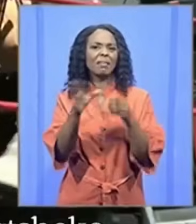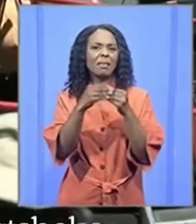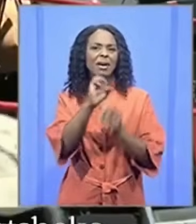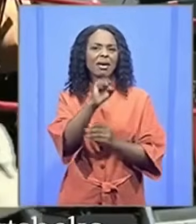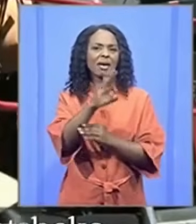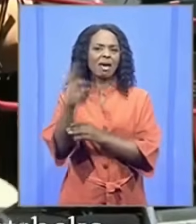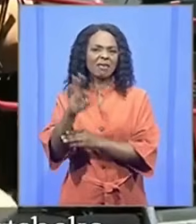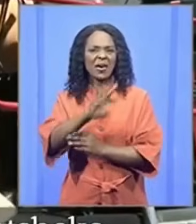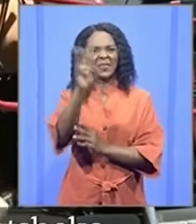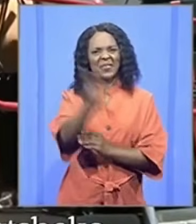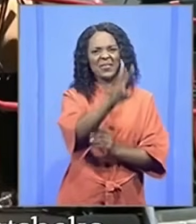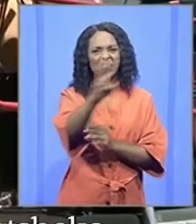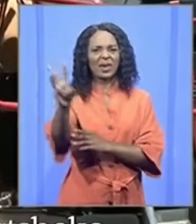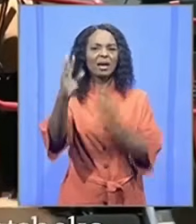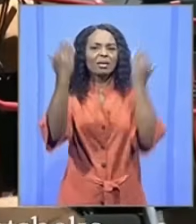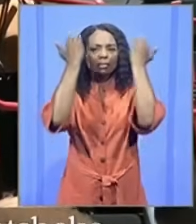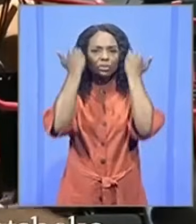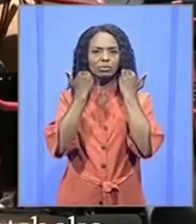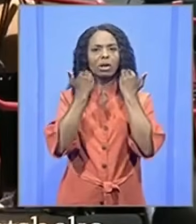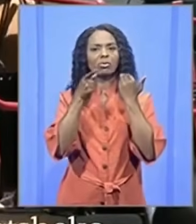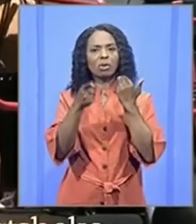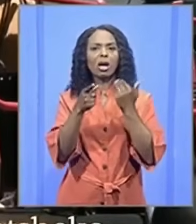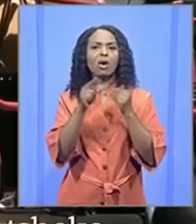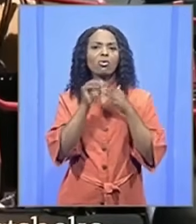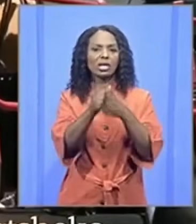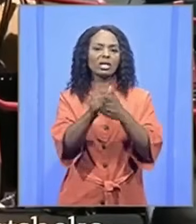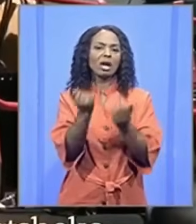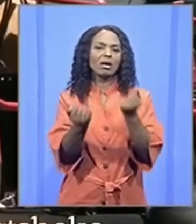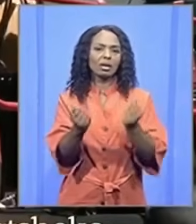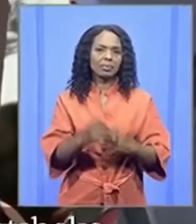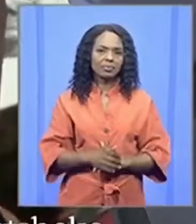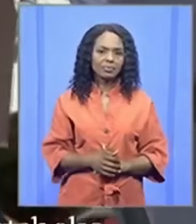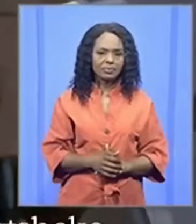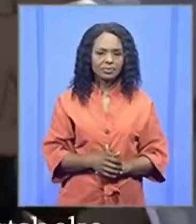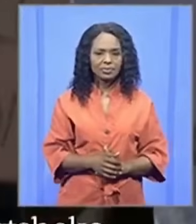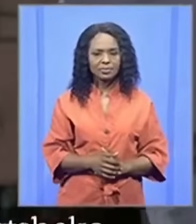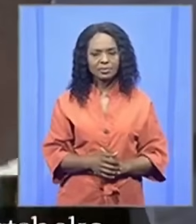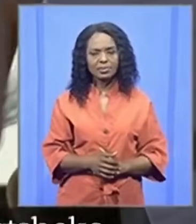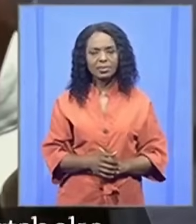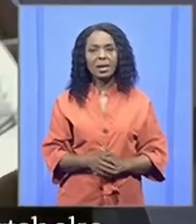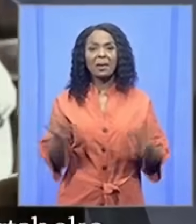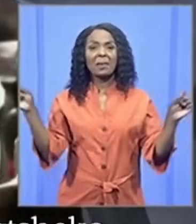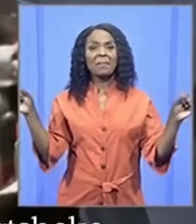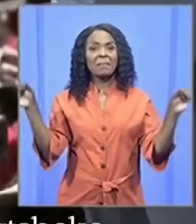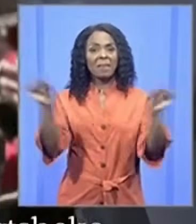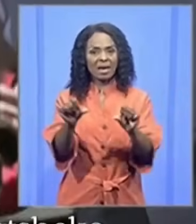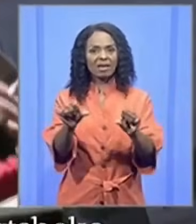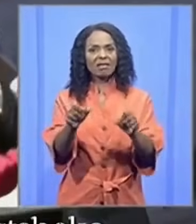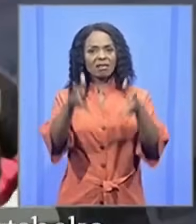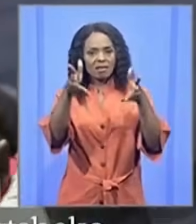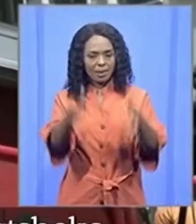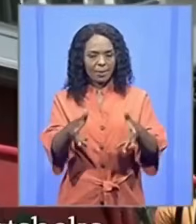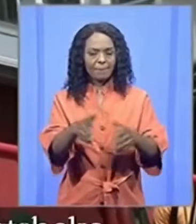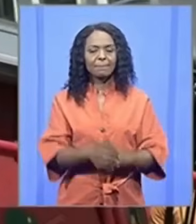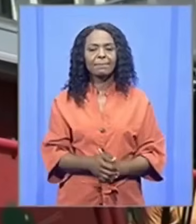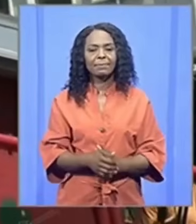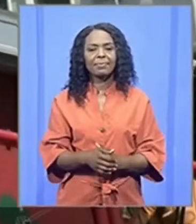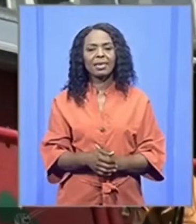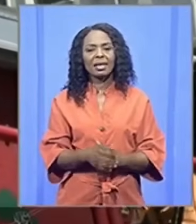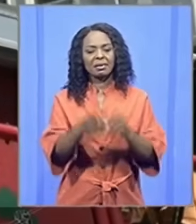o kgalemile magistrata yo a neng a tsamaisa kgetse eno. We will come back here and to sit and listen to